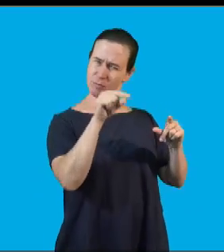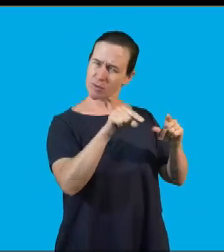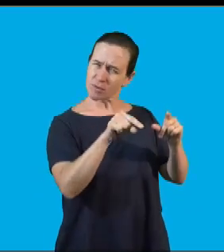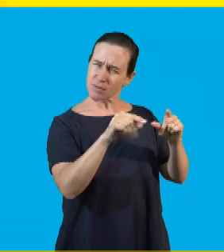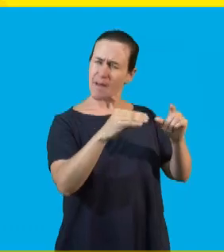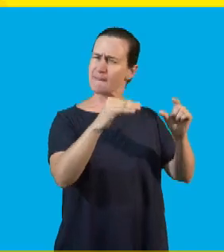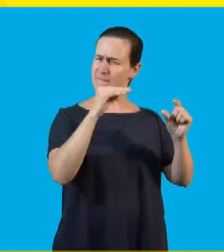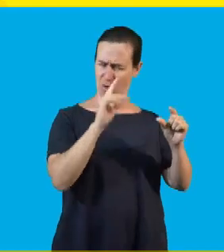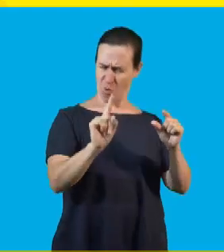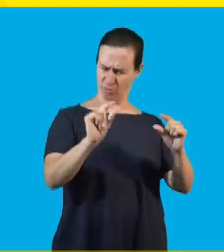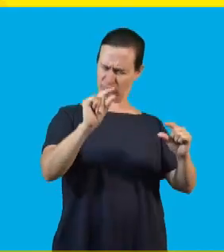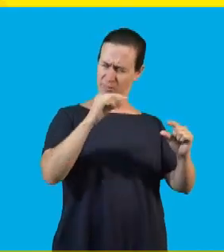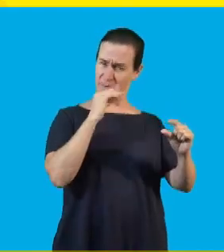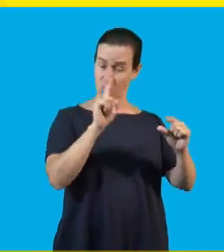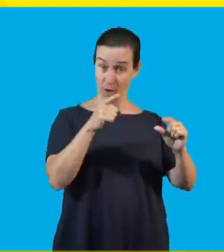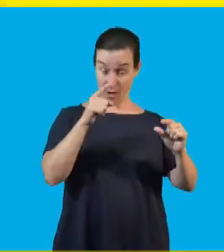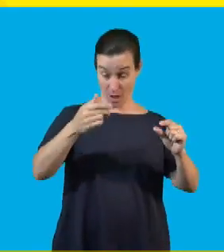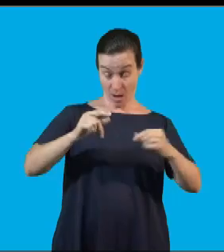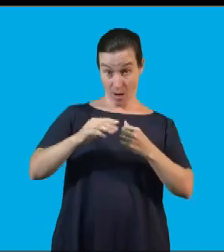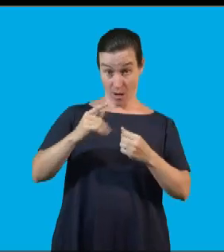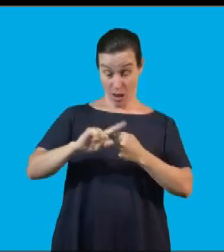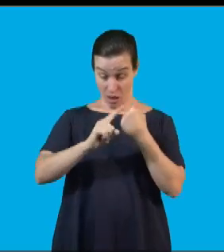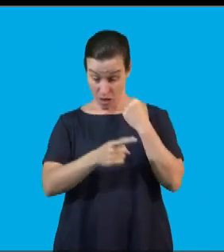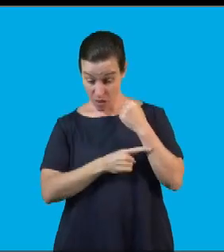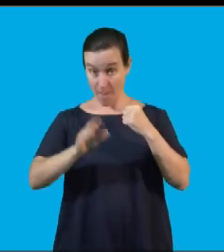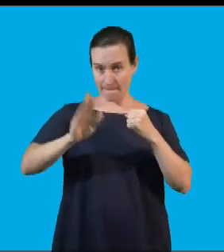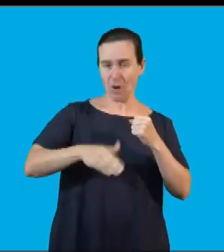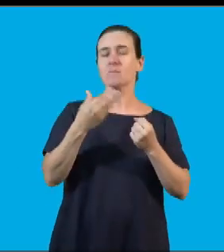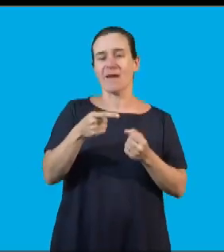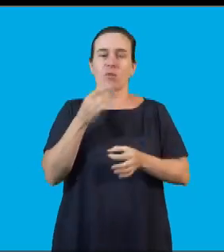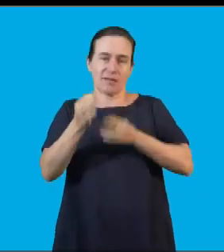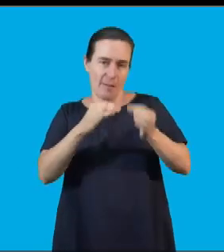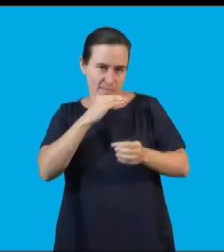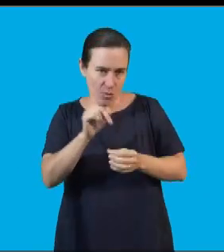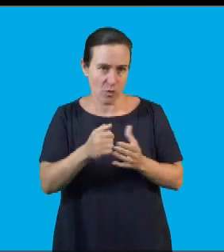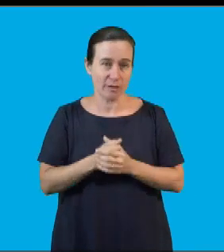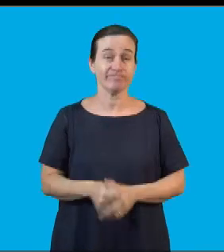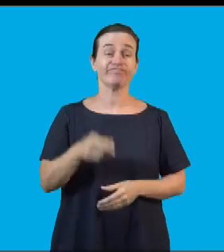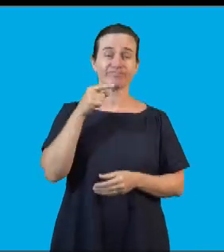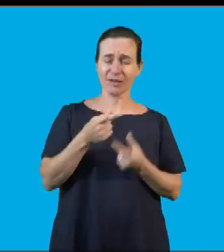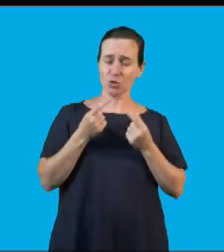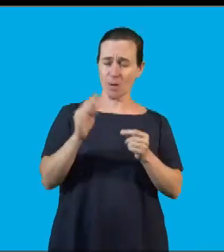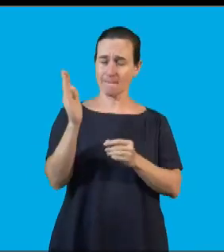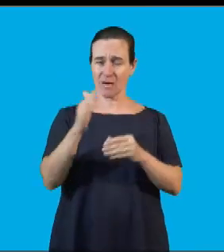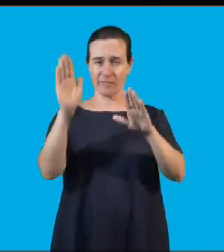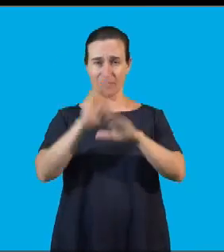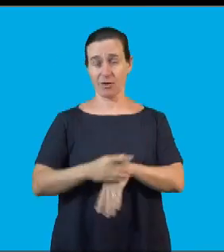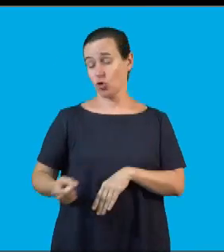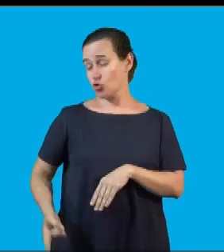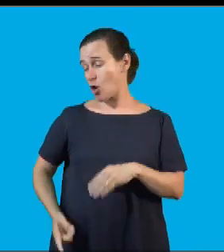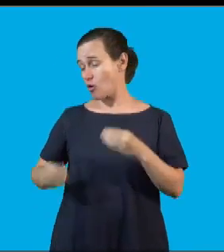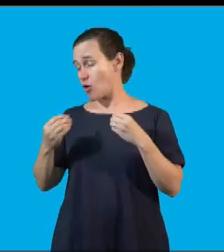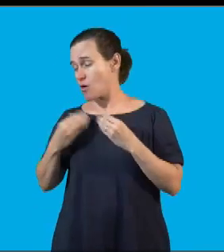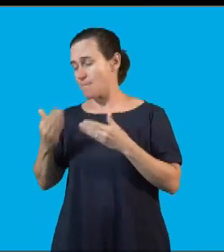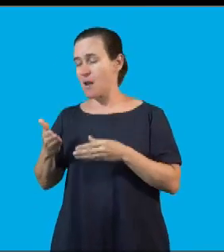will find at the end of the passage. So let's read. Insomniacs do it in the middle of the night. Dog owners do it while